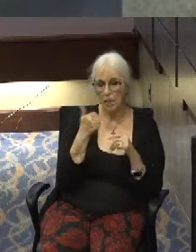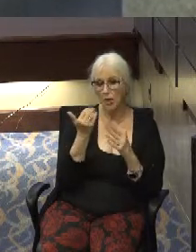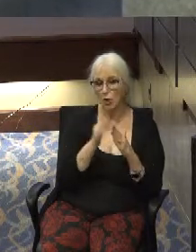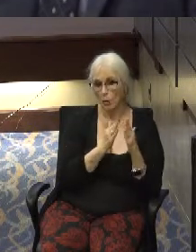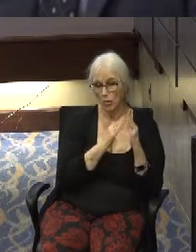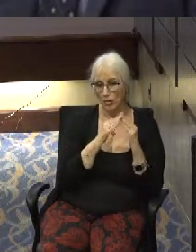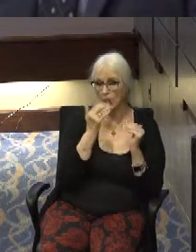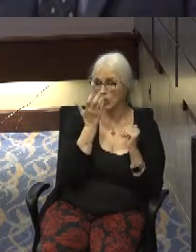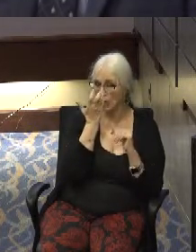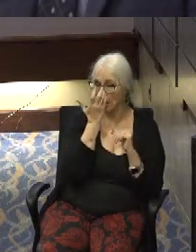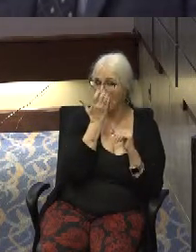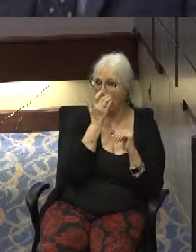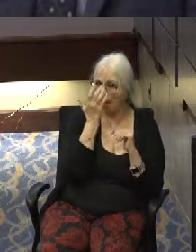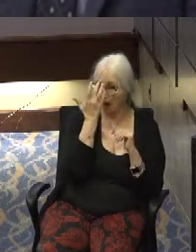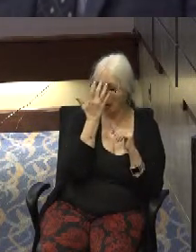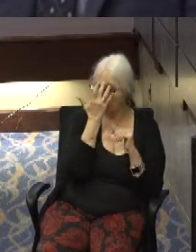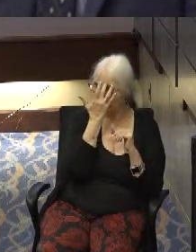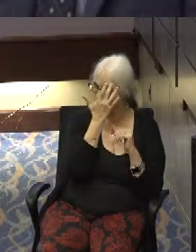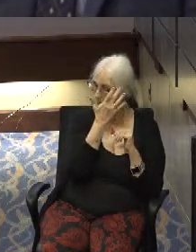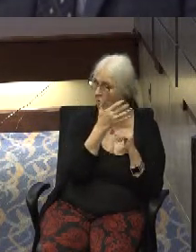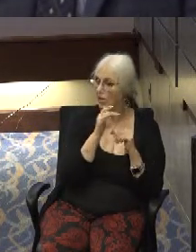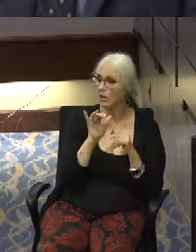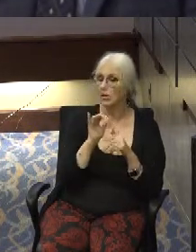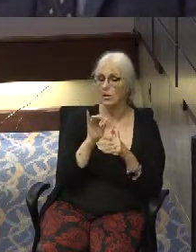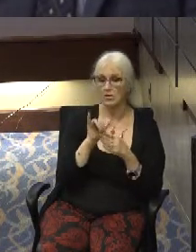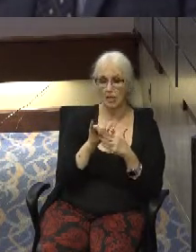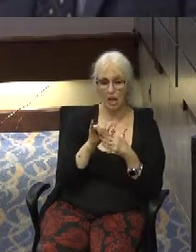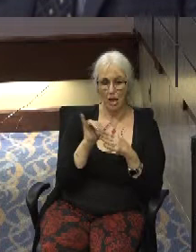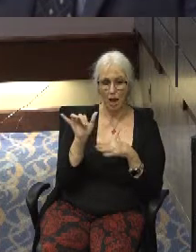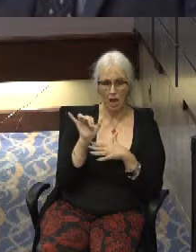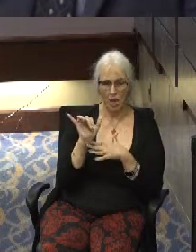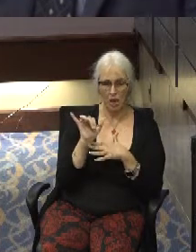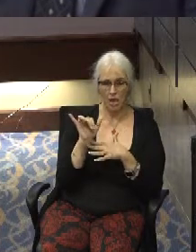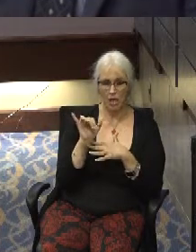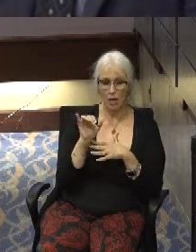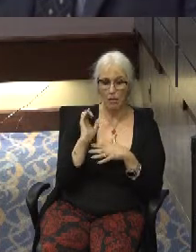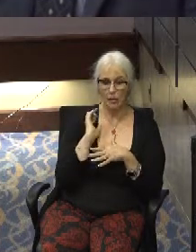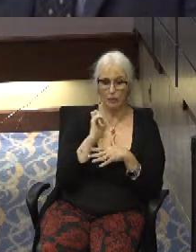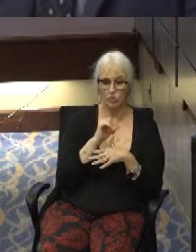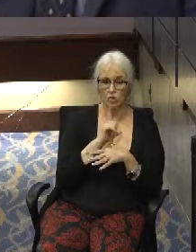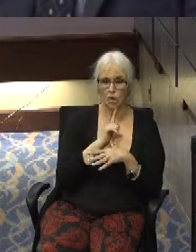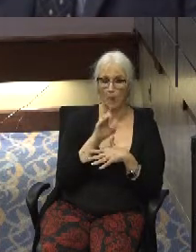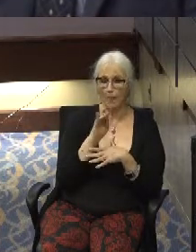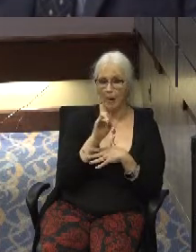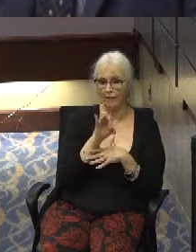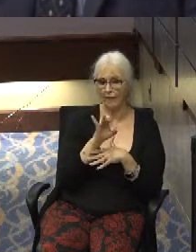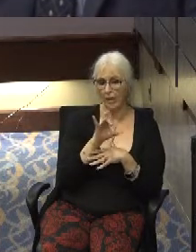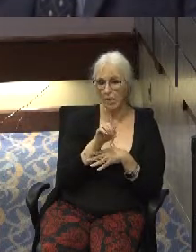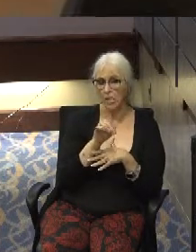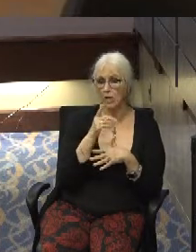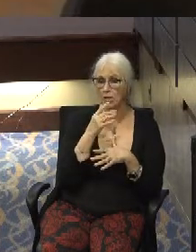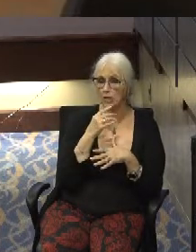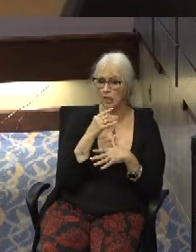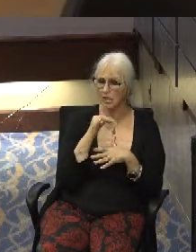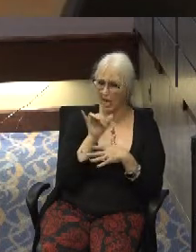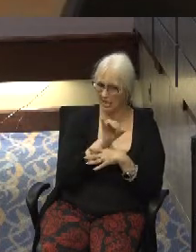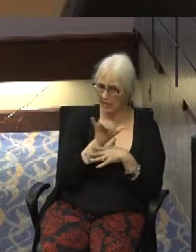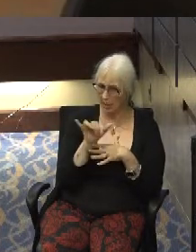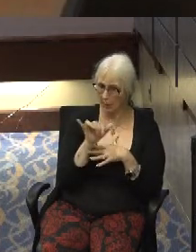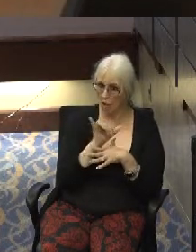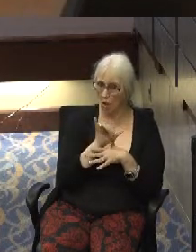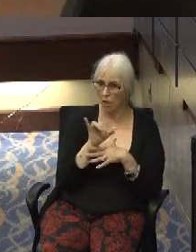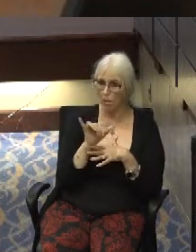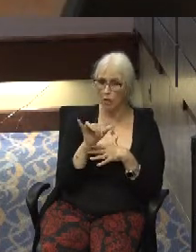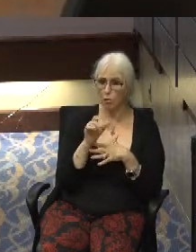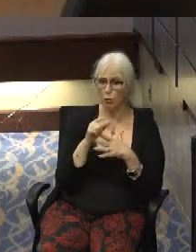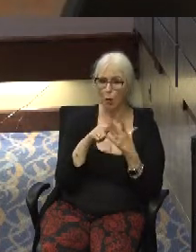Mm-hmm. Would this be somewhat, I think Councilmember Barefield was about to ask this, would this be similar or modeled on what we